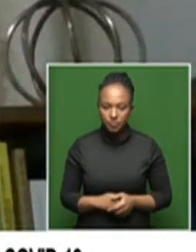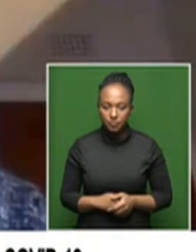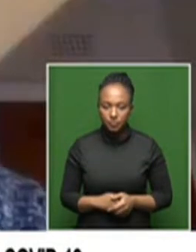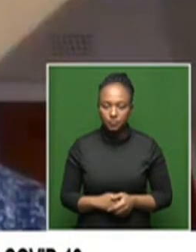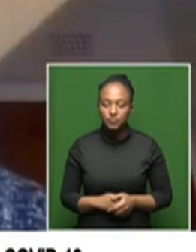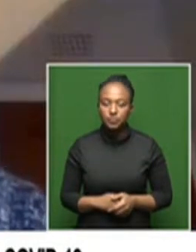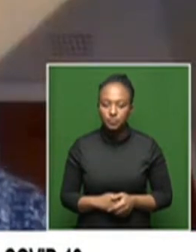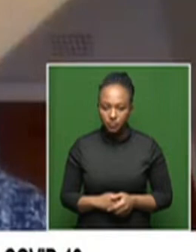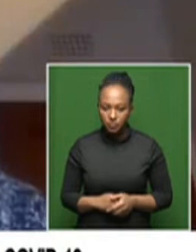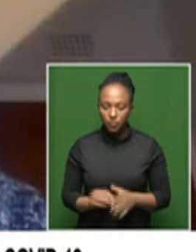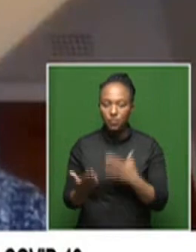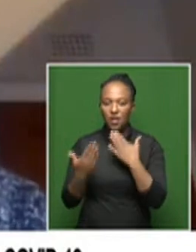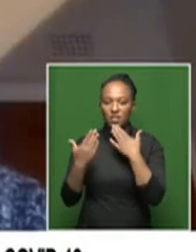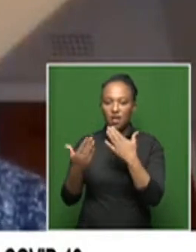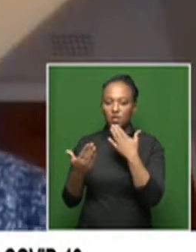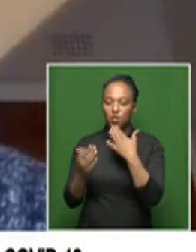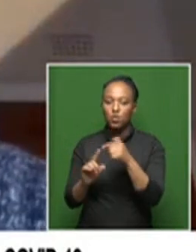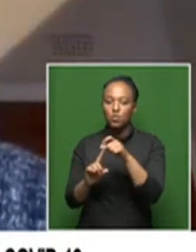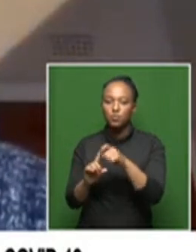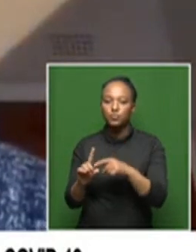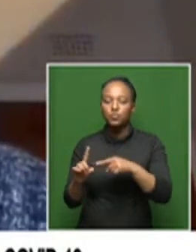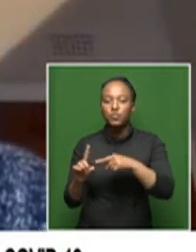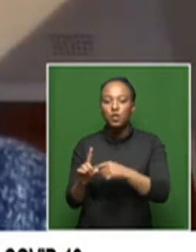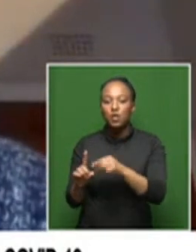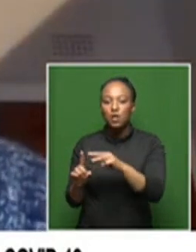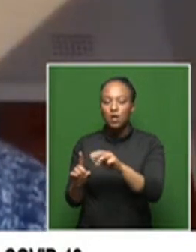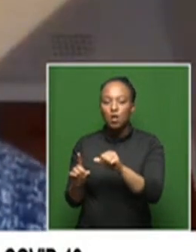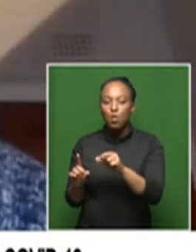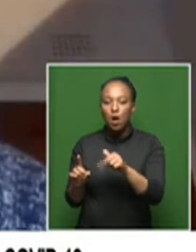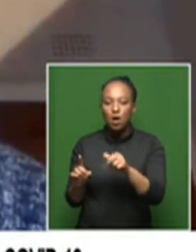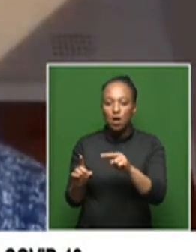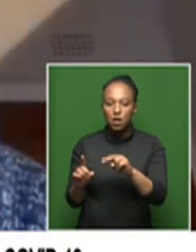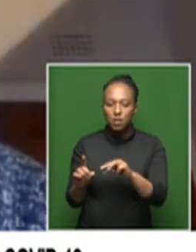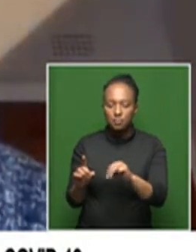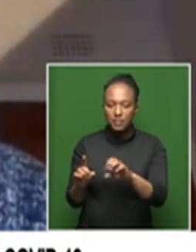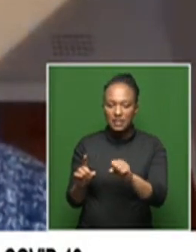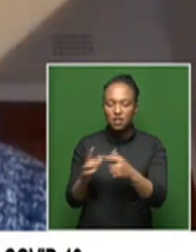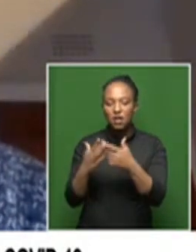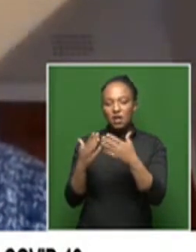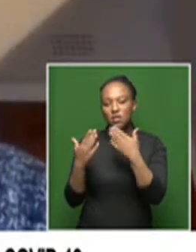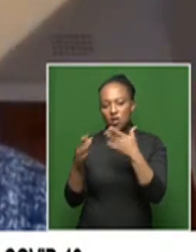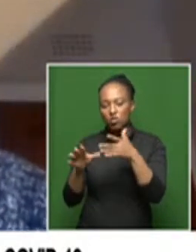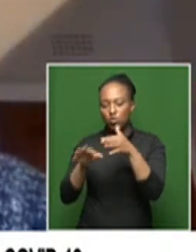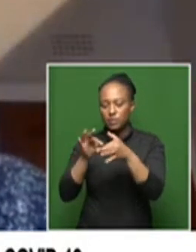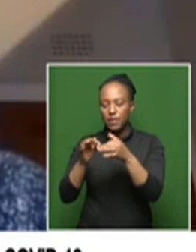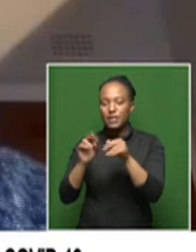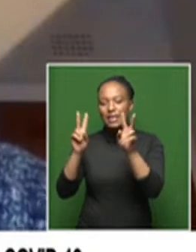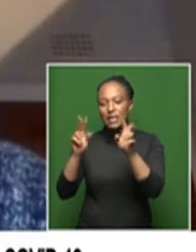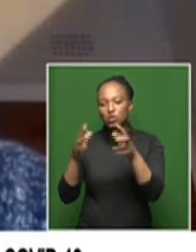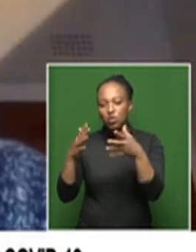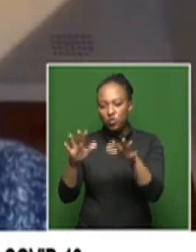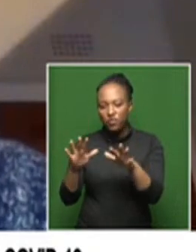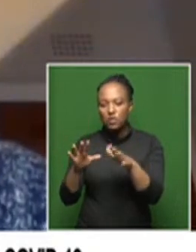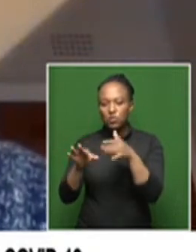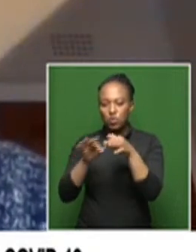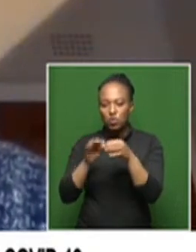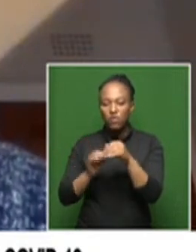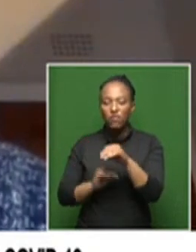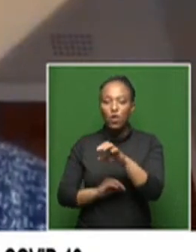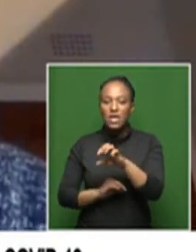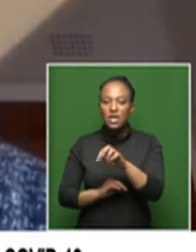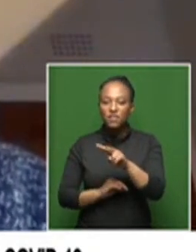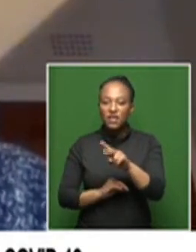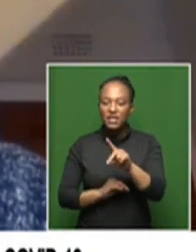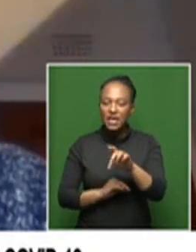Thank you very much, Ms. Wilmorens, for clarifying some of those issues and for really crystallizing the EVDS for